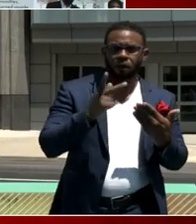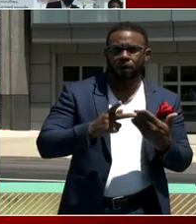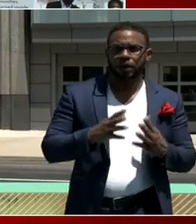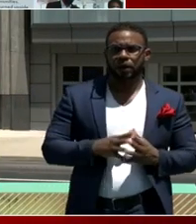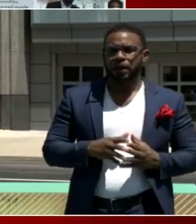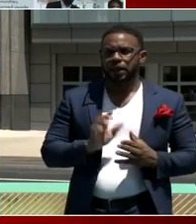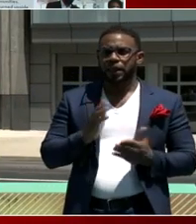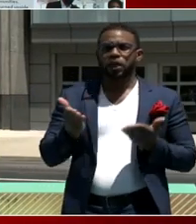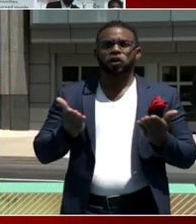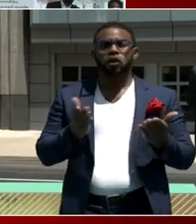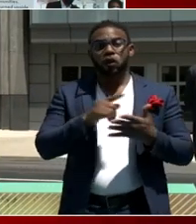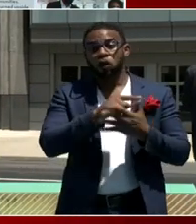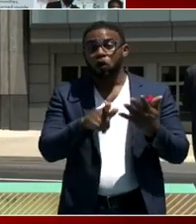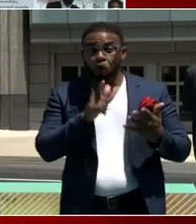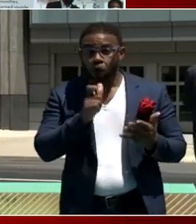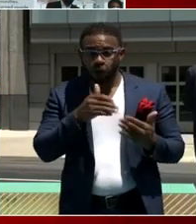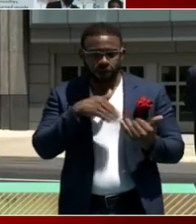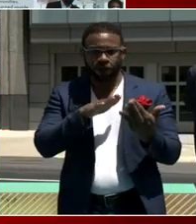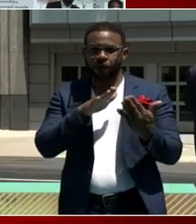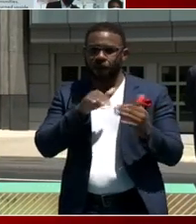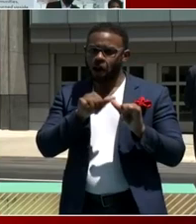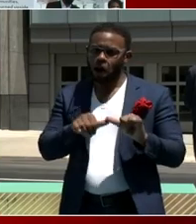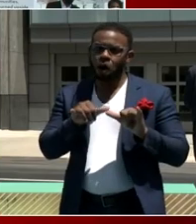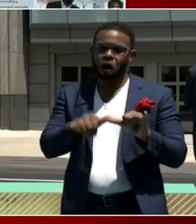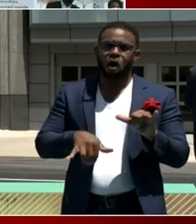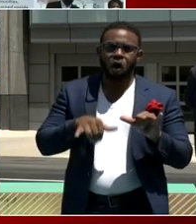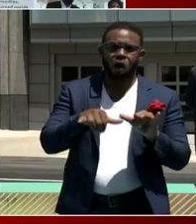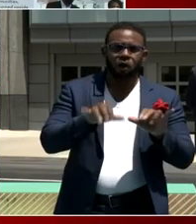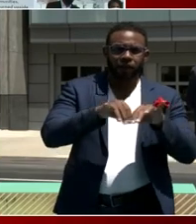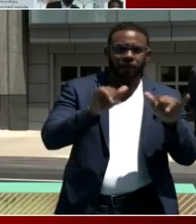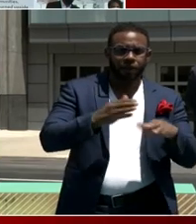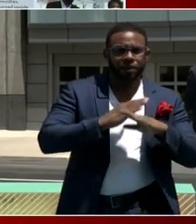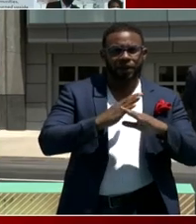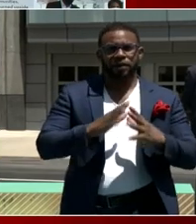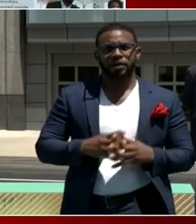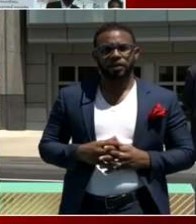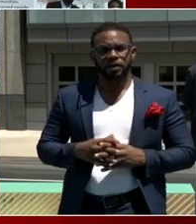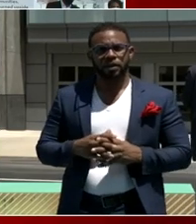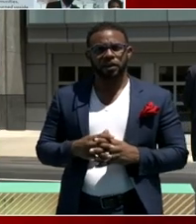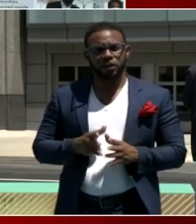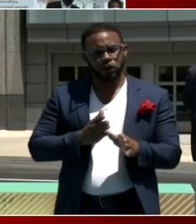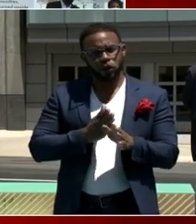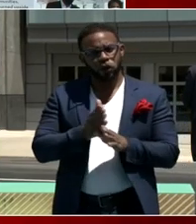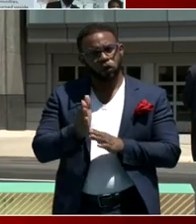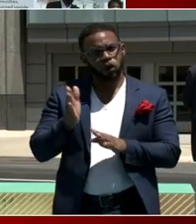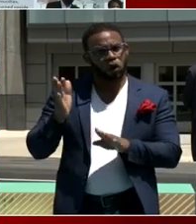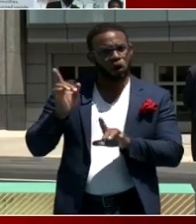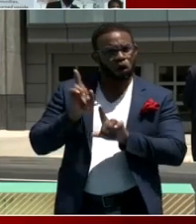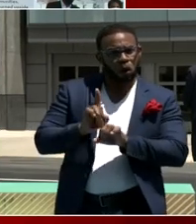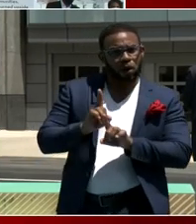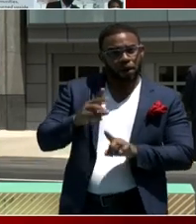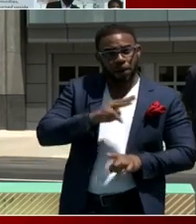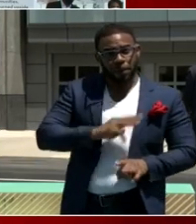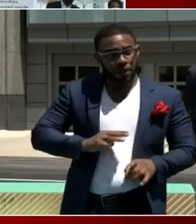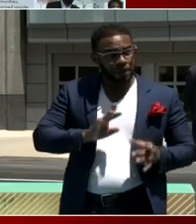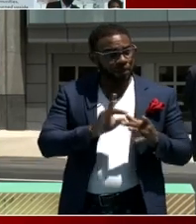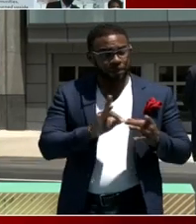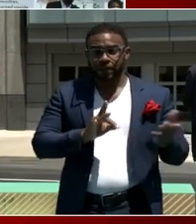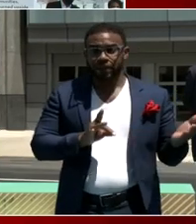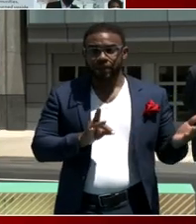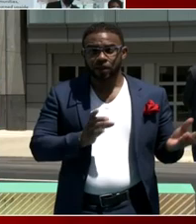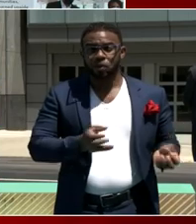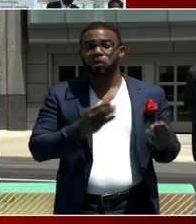program that serves those who have faced ongoing systematic barriers. The career coaches that Mayor Bowser